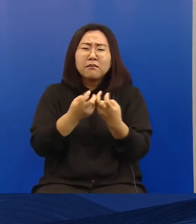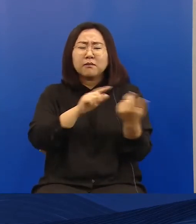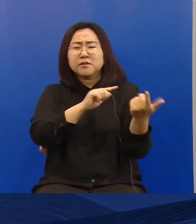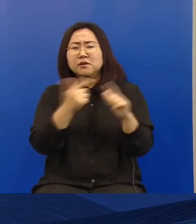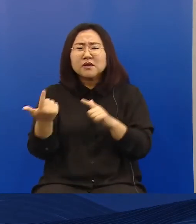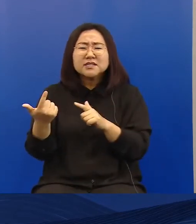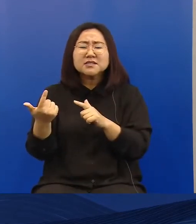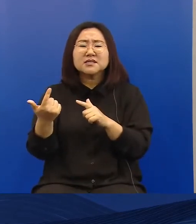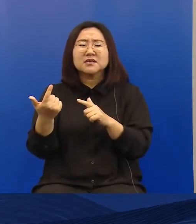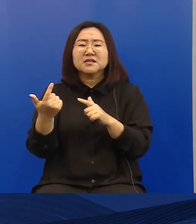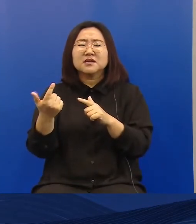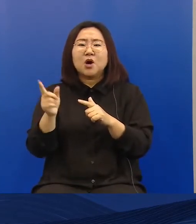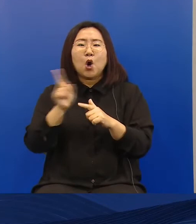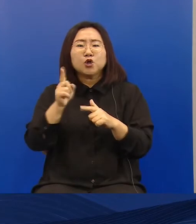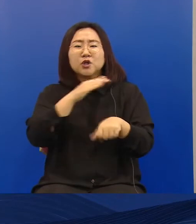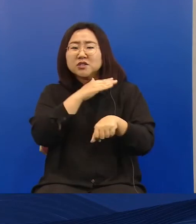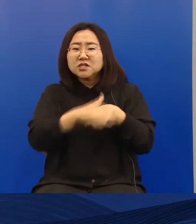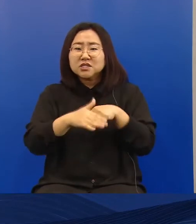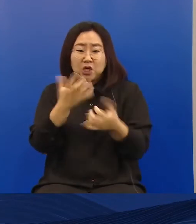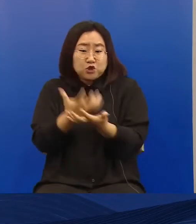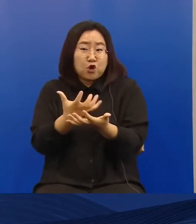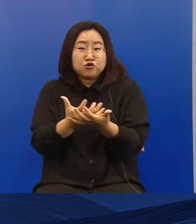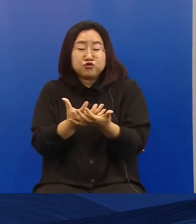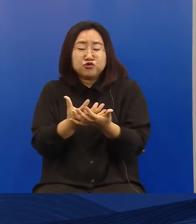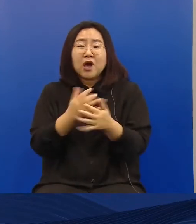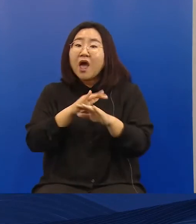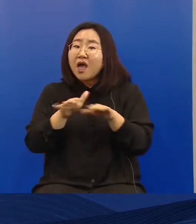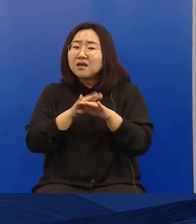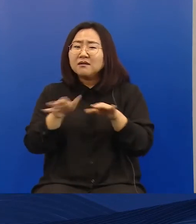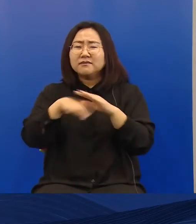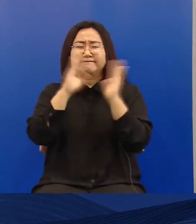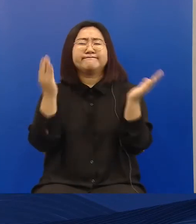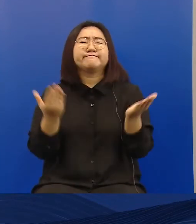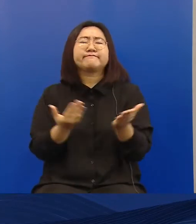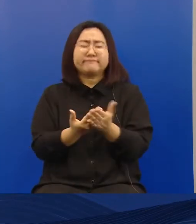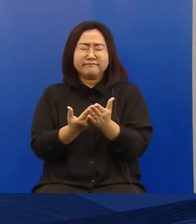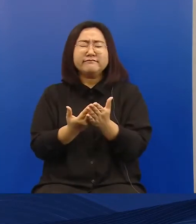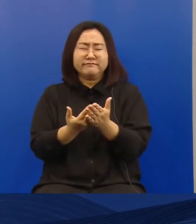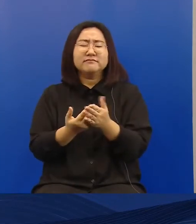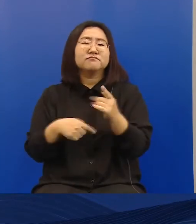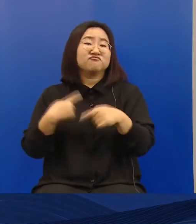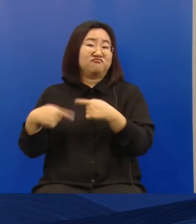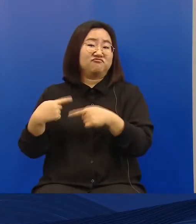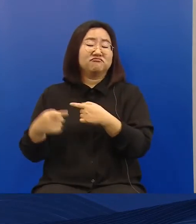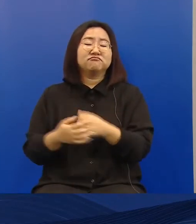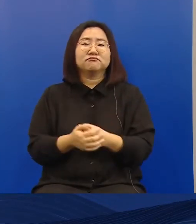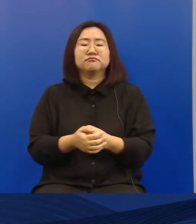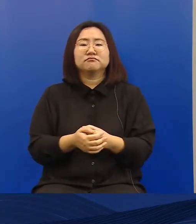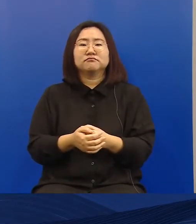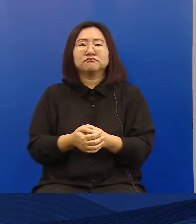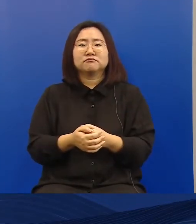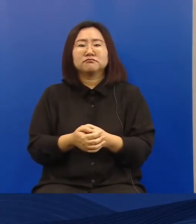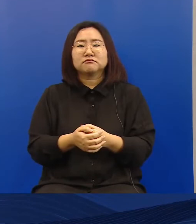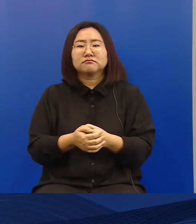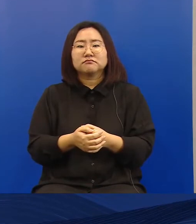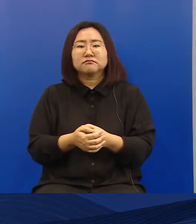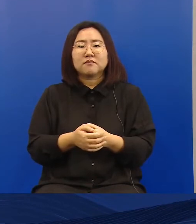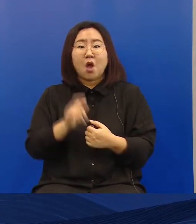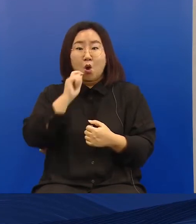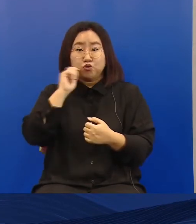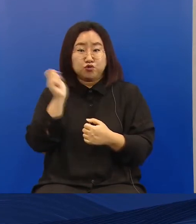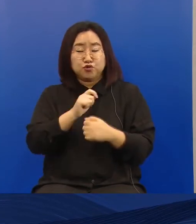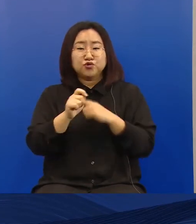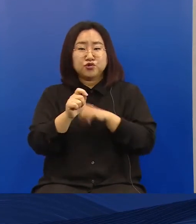they process that documentation? The list goes on and on around the important services that the sign language interpreters are offering to